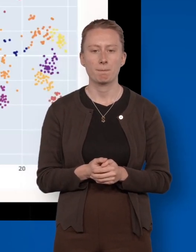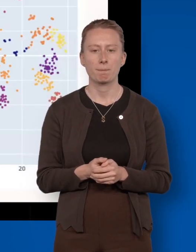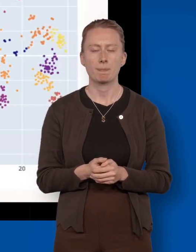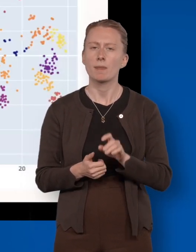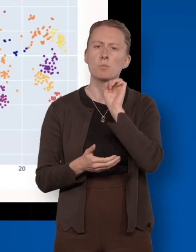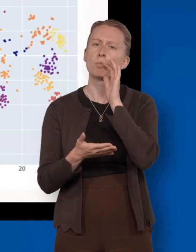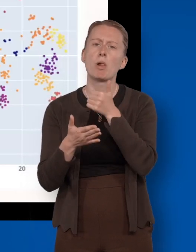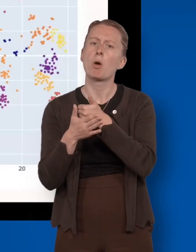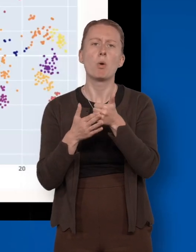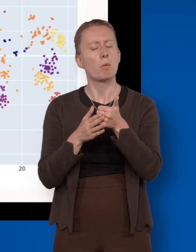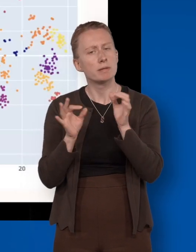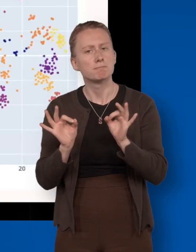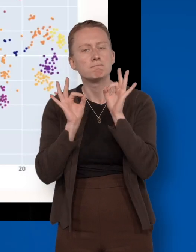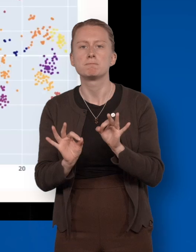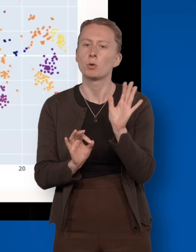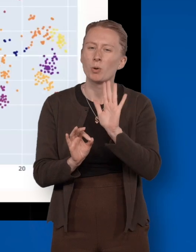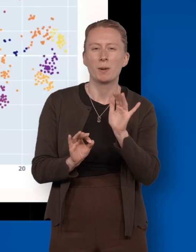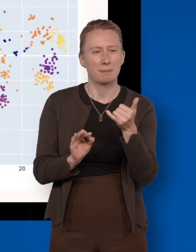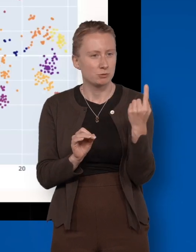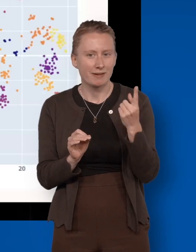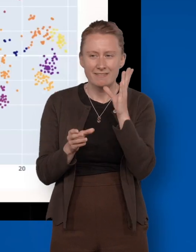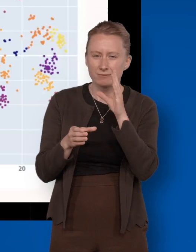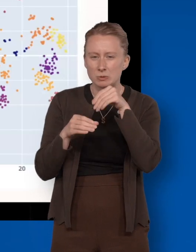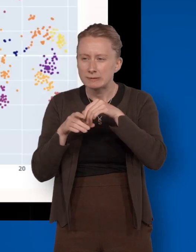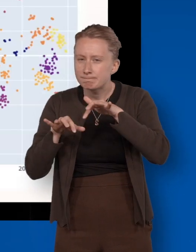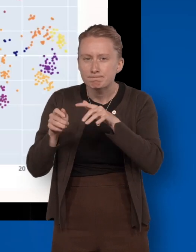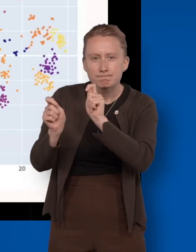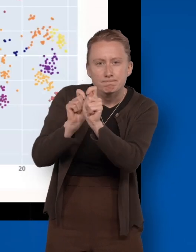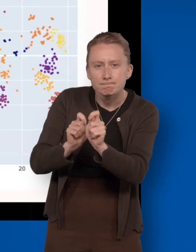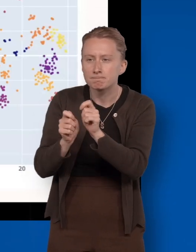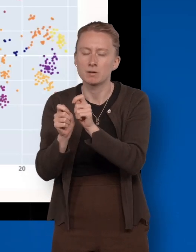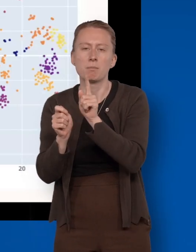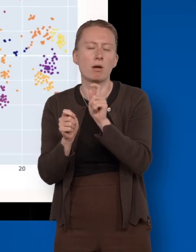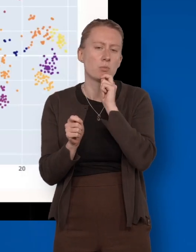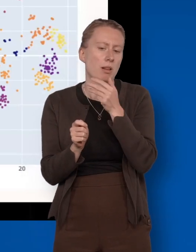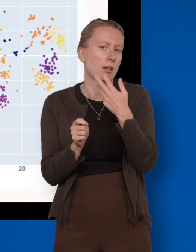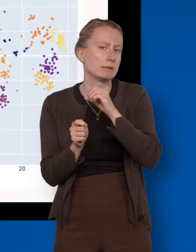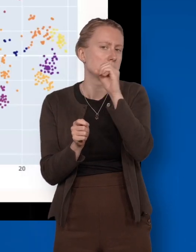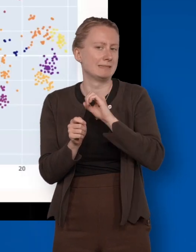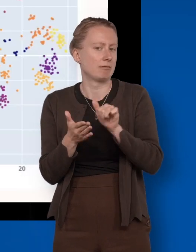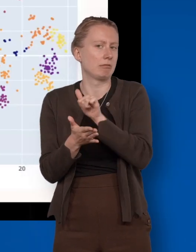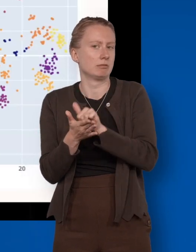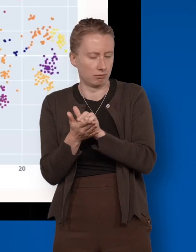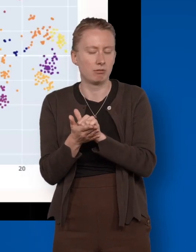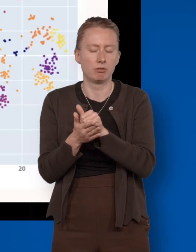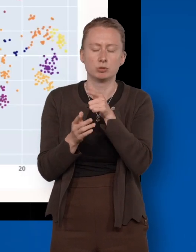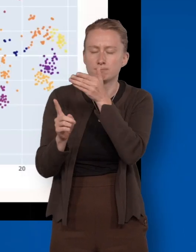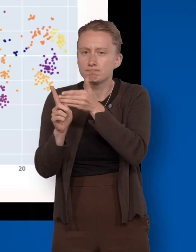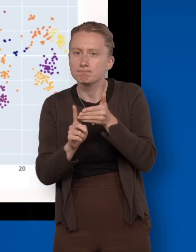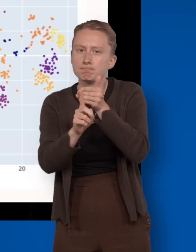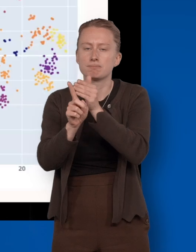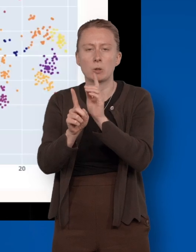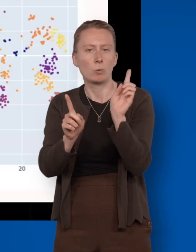be adjusted and changed, but it sort of gets you sort of 90% of the way into actually identifying what are people